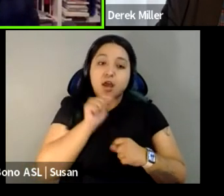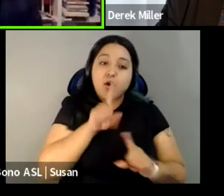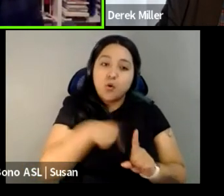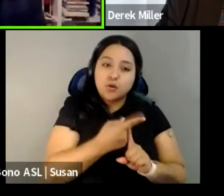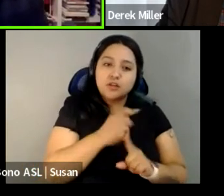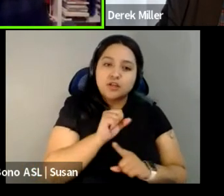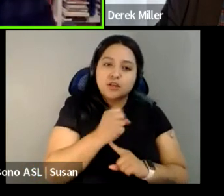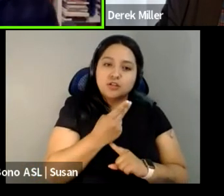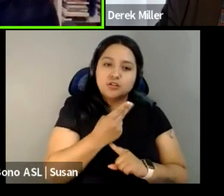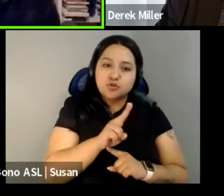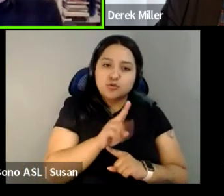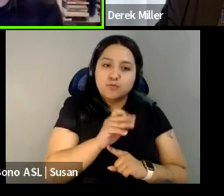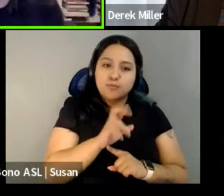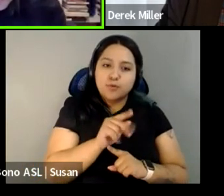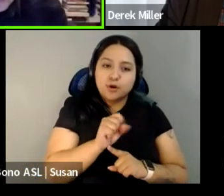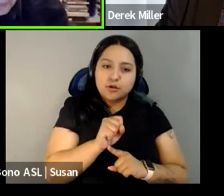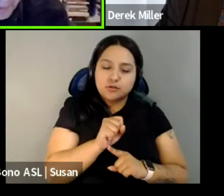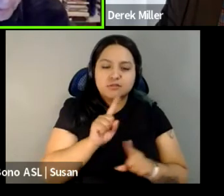others.